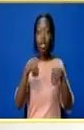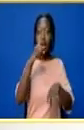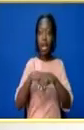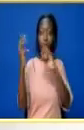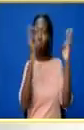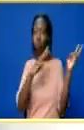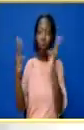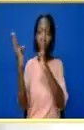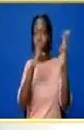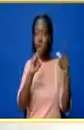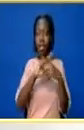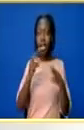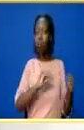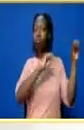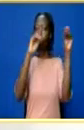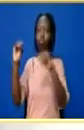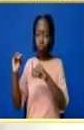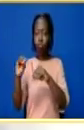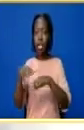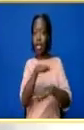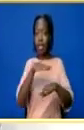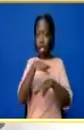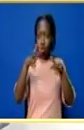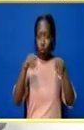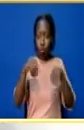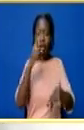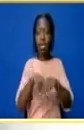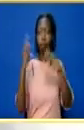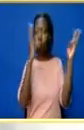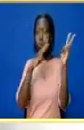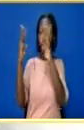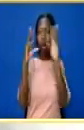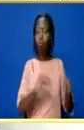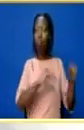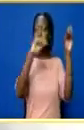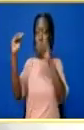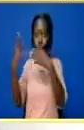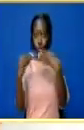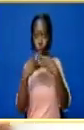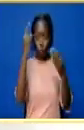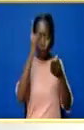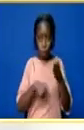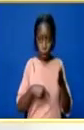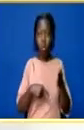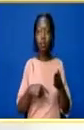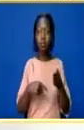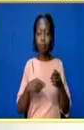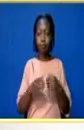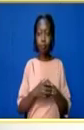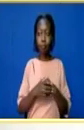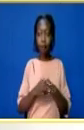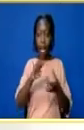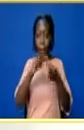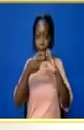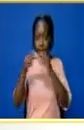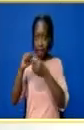it carries away the topsoil. And you usually find when the wind blows, it forms like a pattern. And you cannot